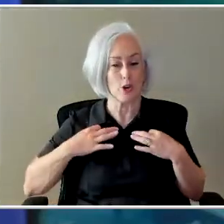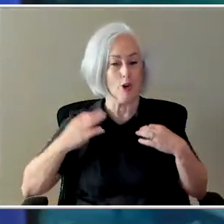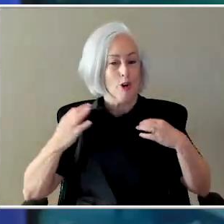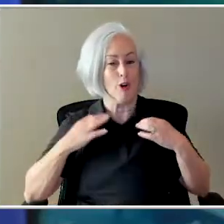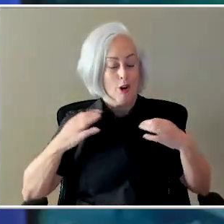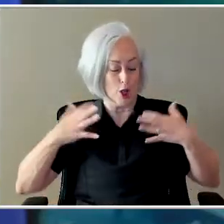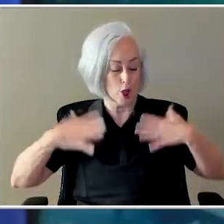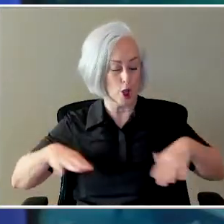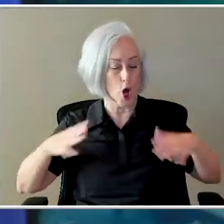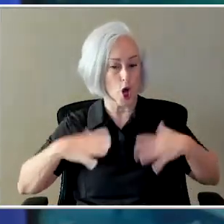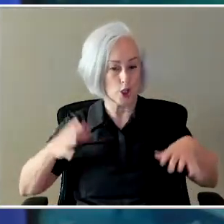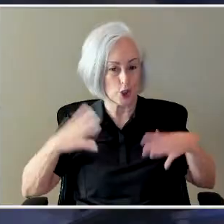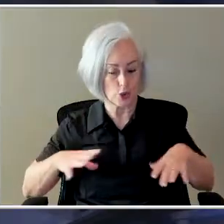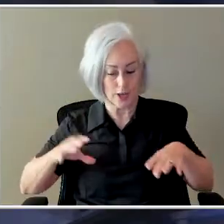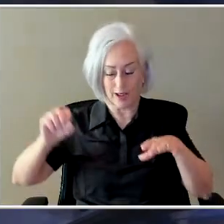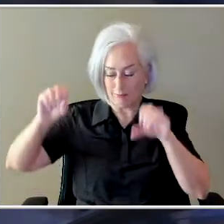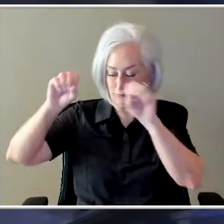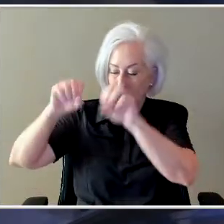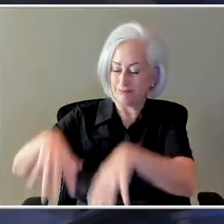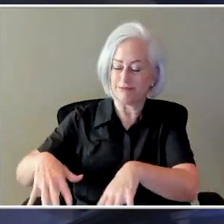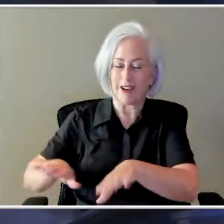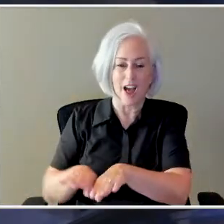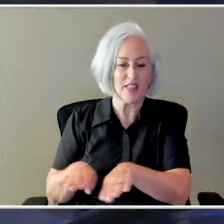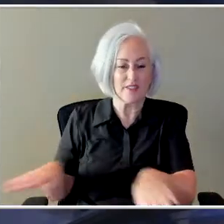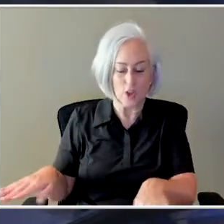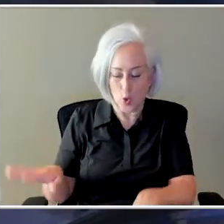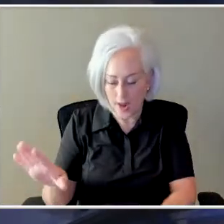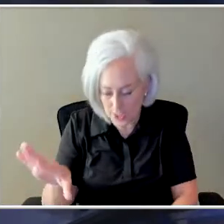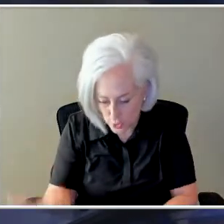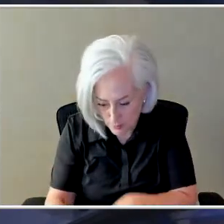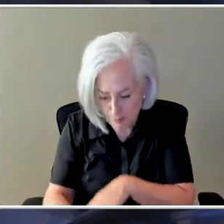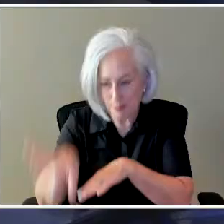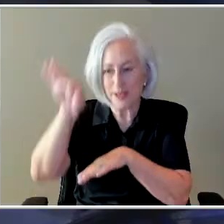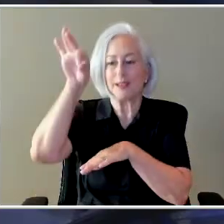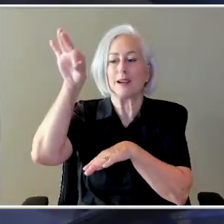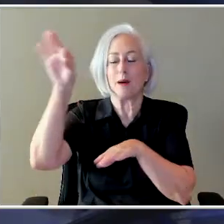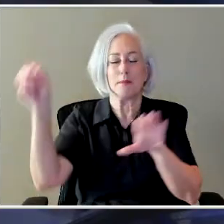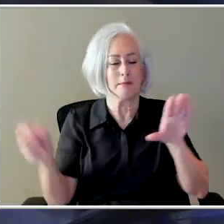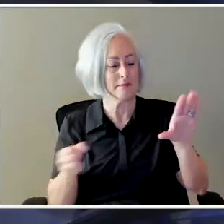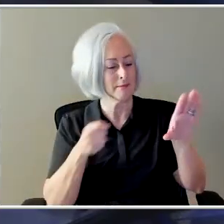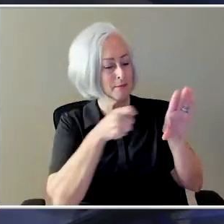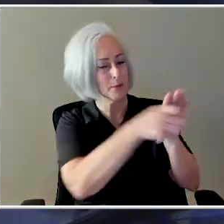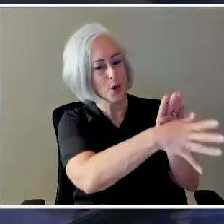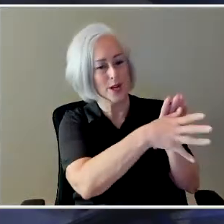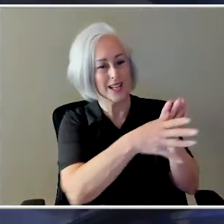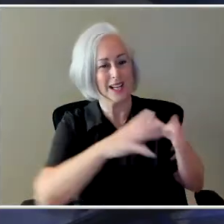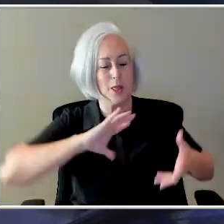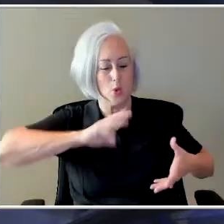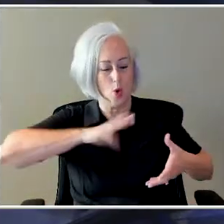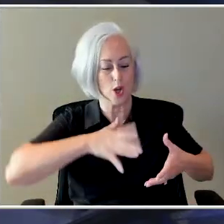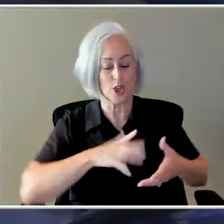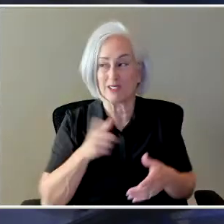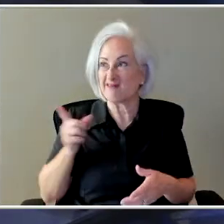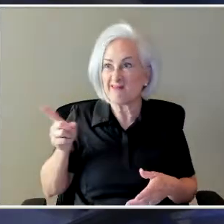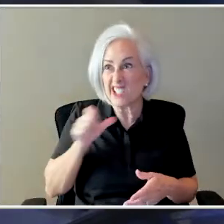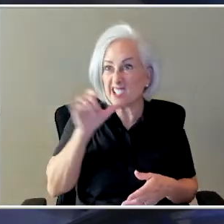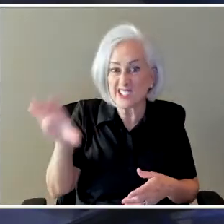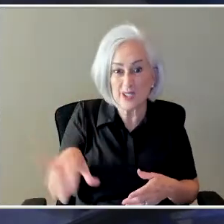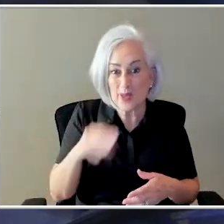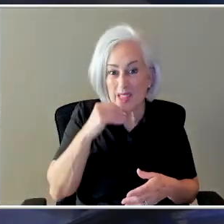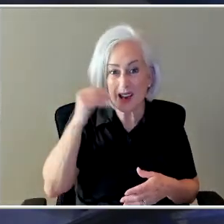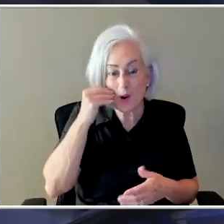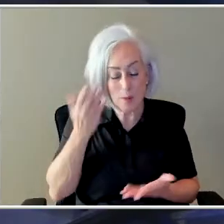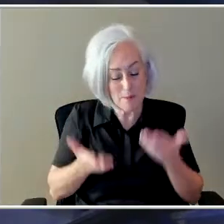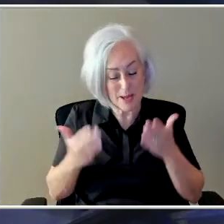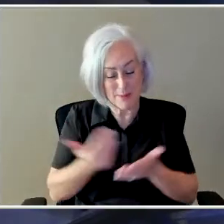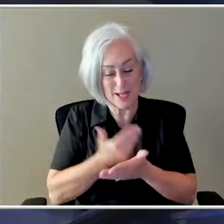the washing machine. picking up laundry. Probably like that. I did. I said he doesn't do that at home. Maybe it's a new task. Good. Get after it. Get after